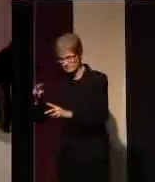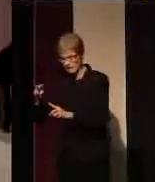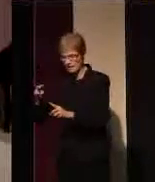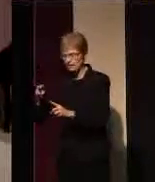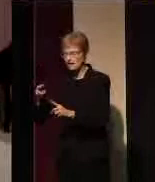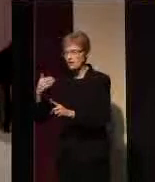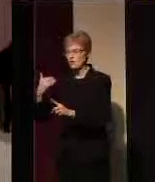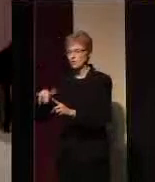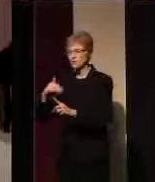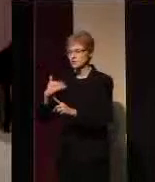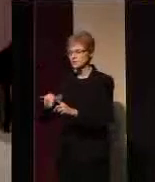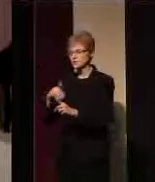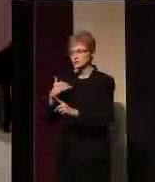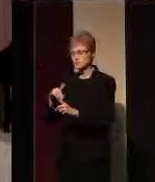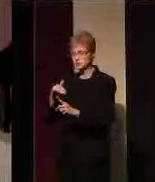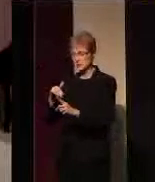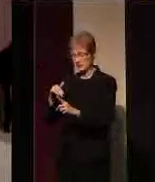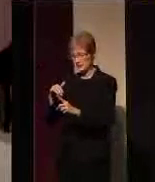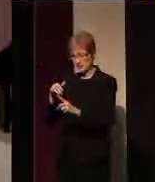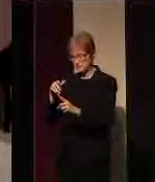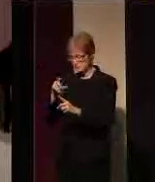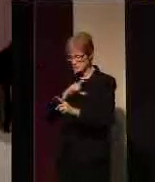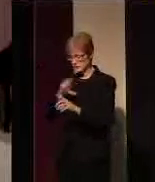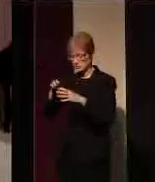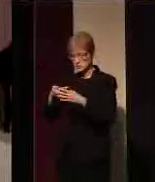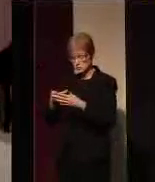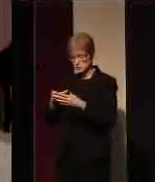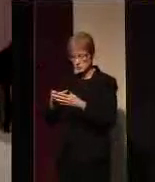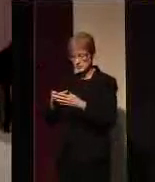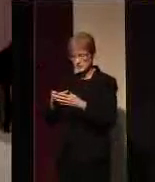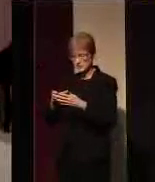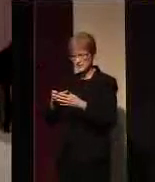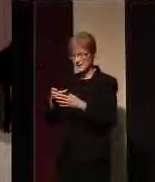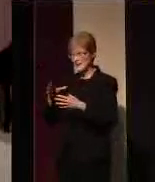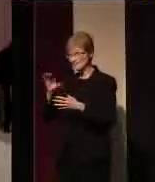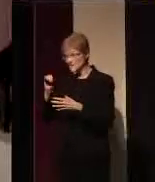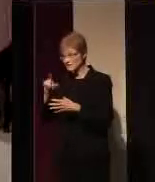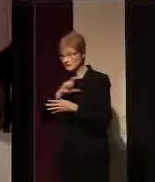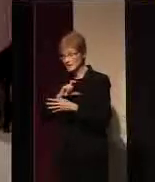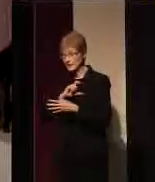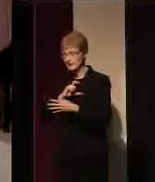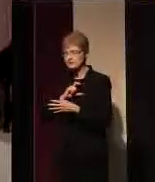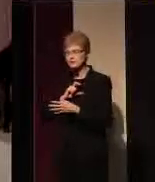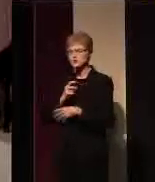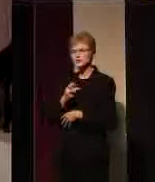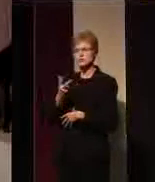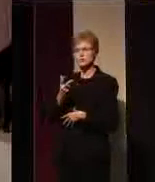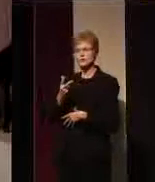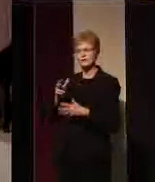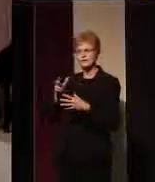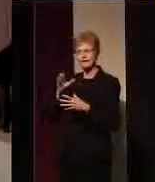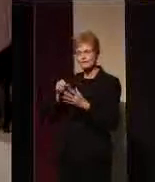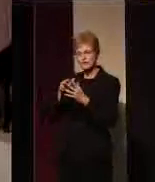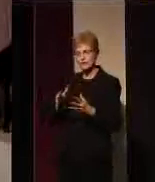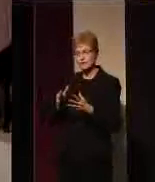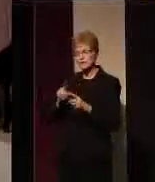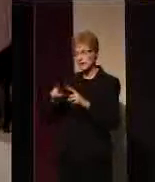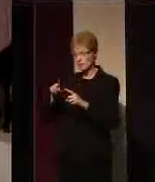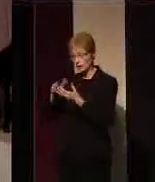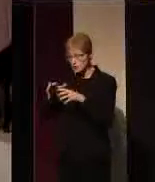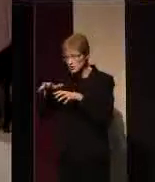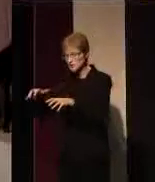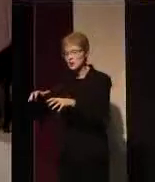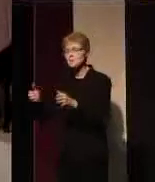being about 2 or 3 African Americans and a police force of over 50 in a community that's majority African American. And how on earth can